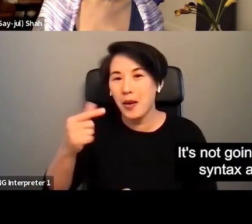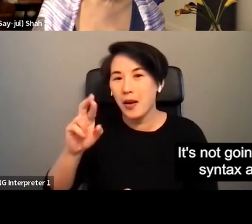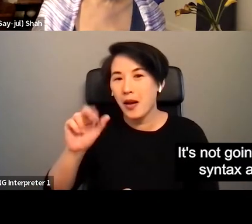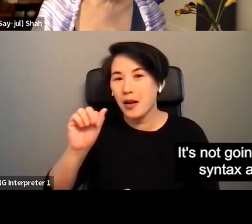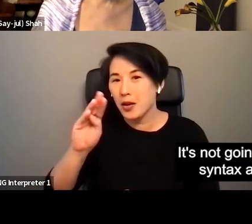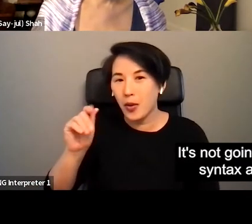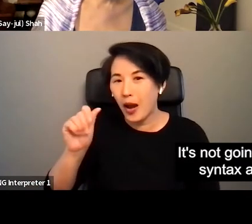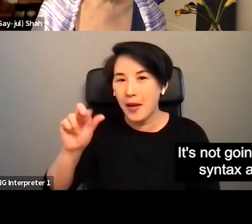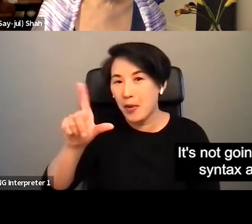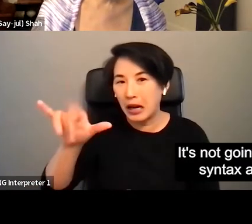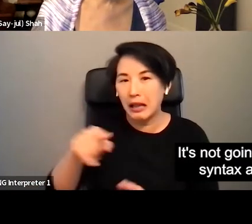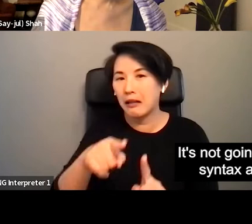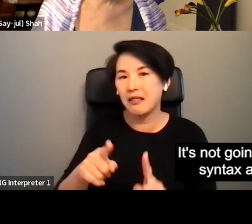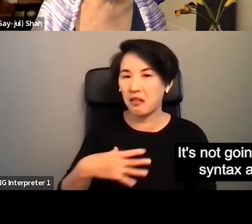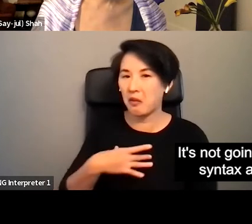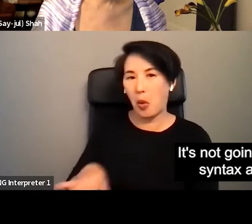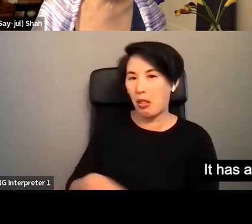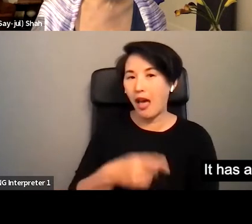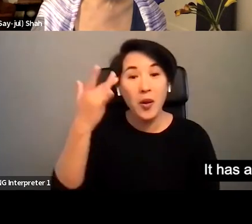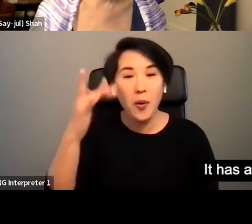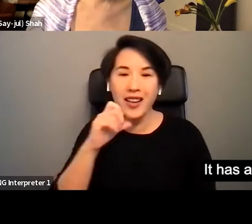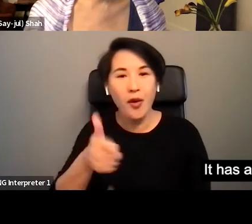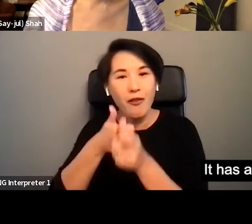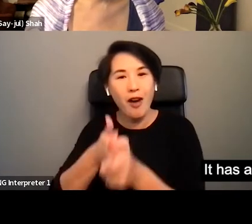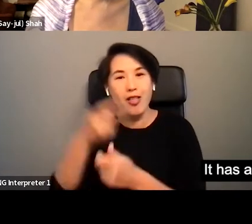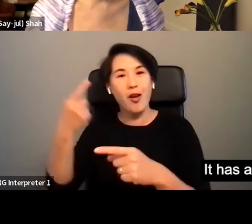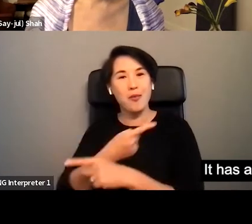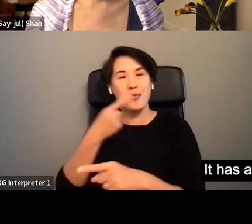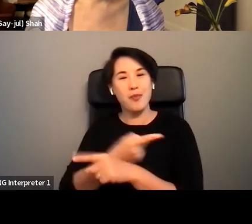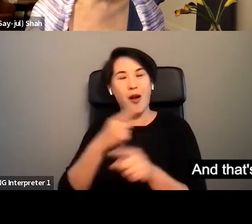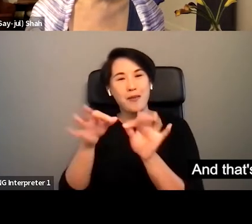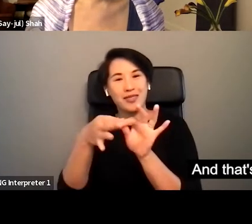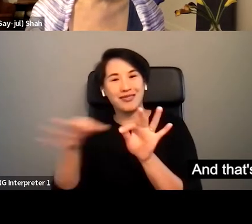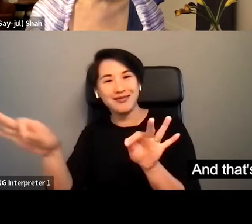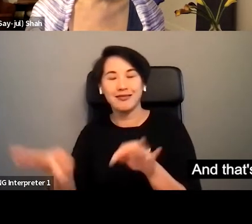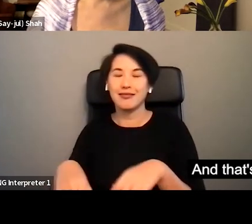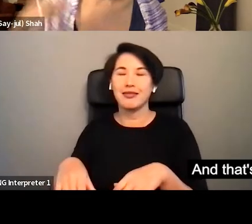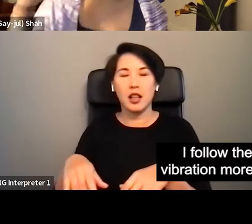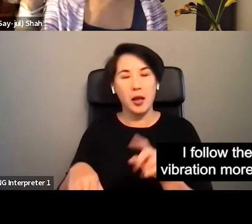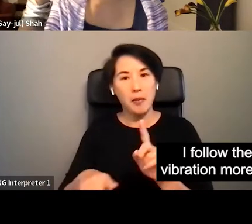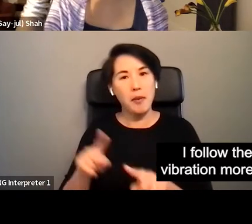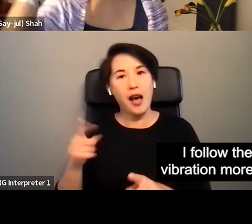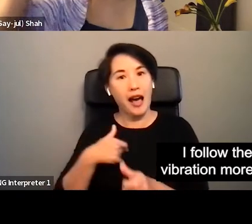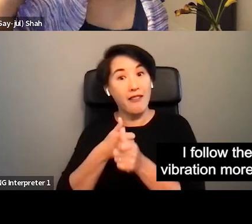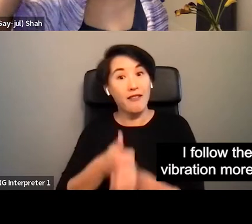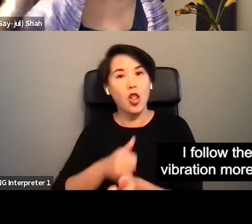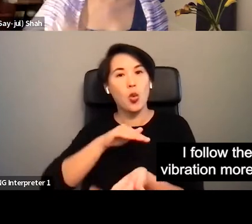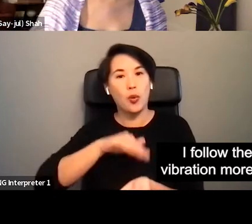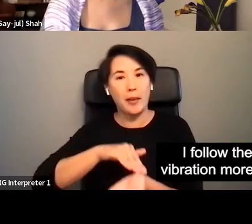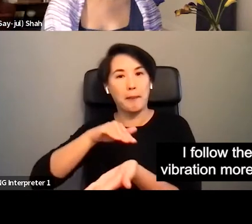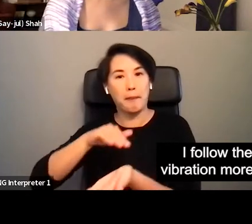proper syntax and all of that. It has a rhythm to it. And that's what I follow. I follow the rhythm